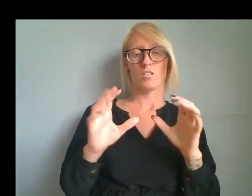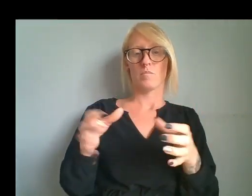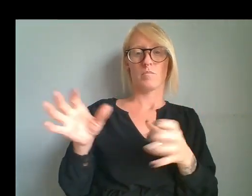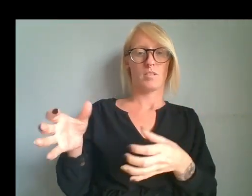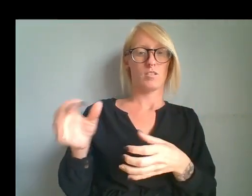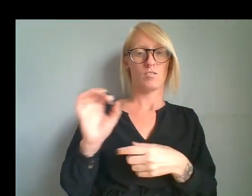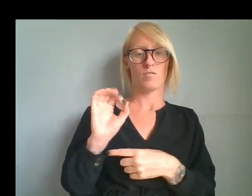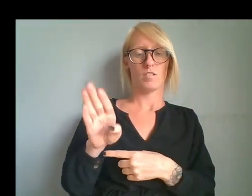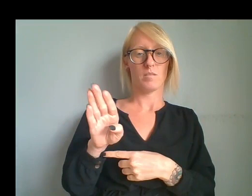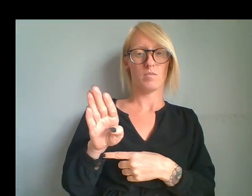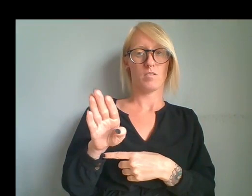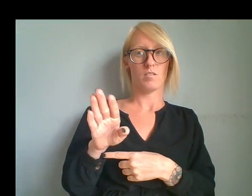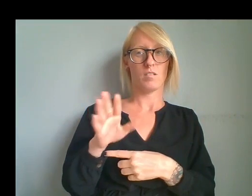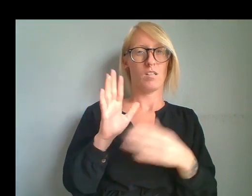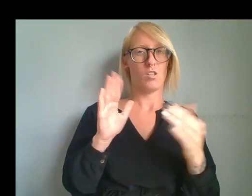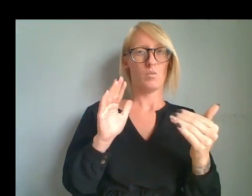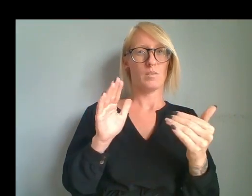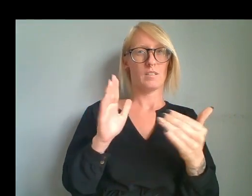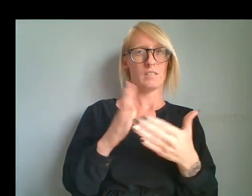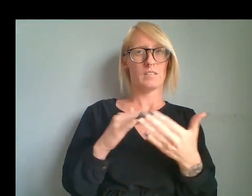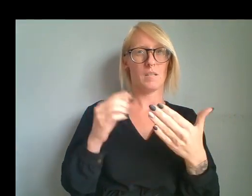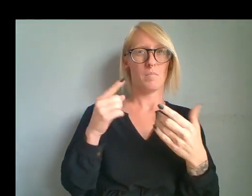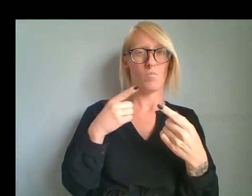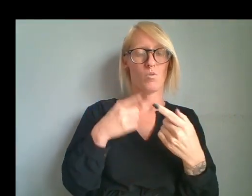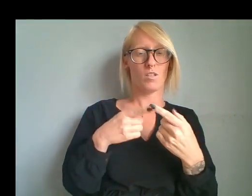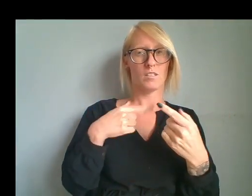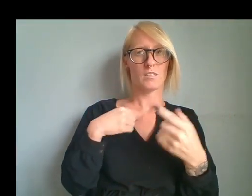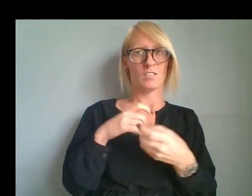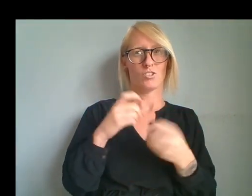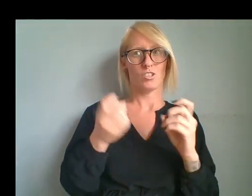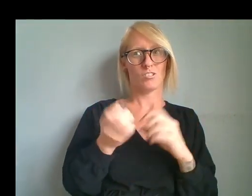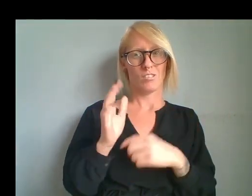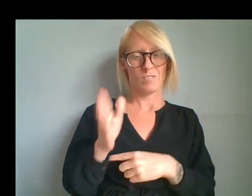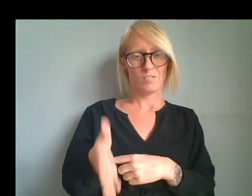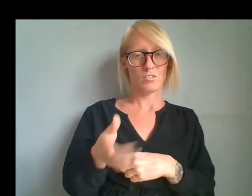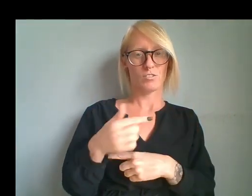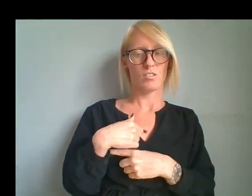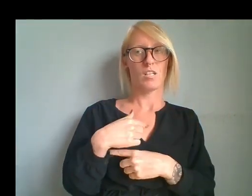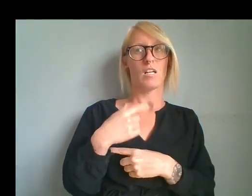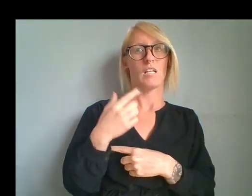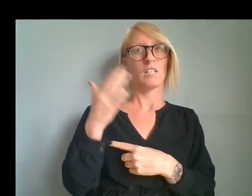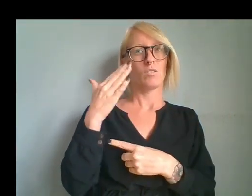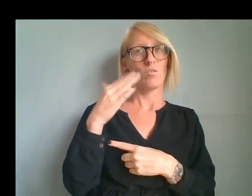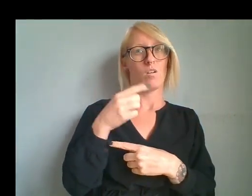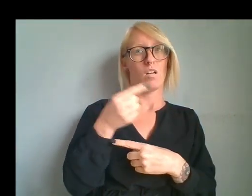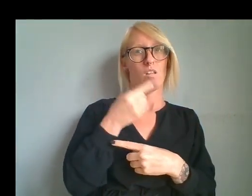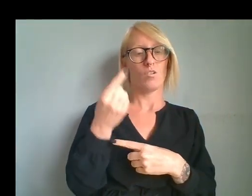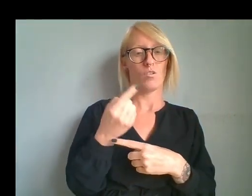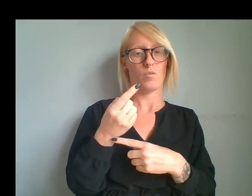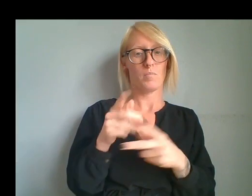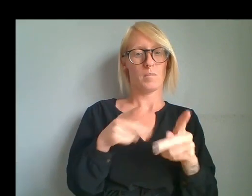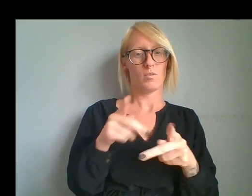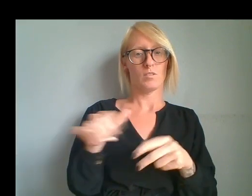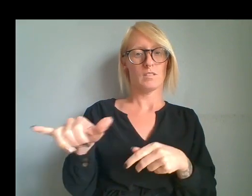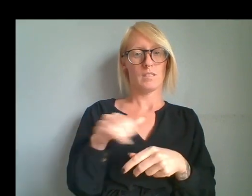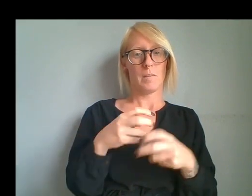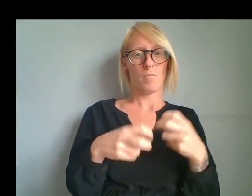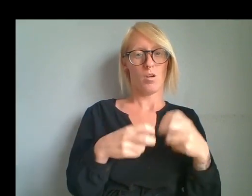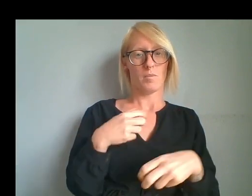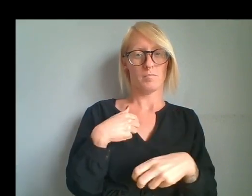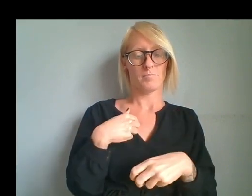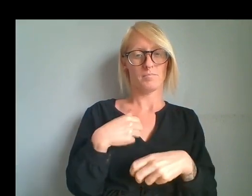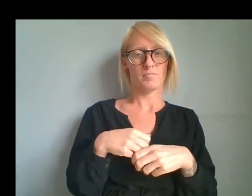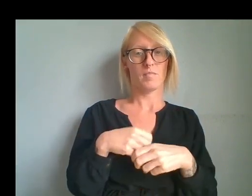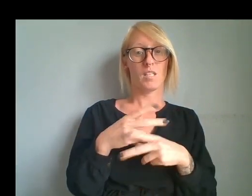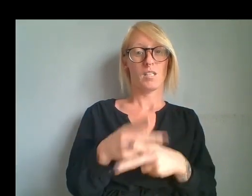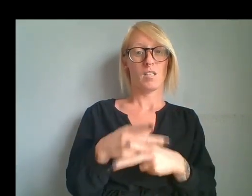and I'm hoping at some point, they're going to change that, because I've seen a lot of people who've had the same kind of problem I have. So you just want to make sure that you're very careful